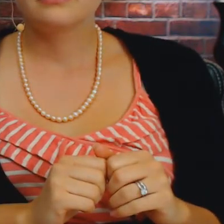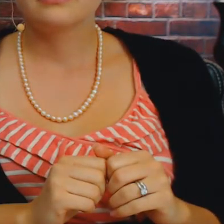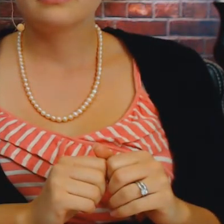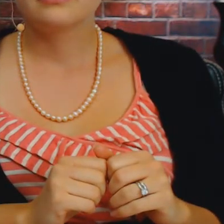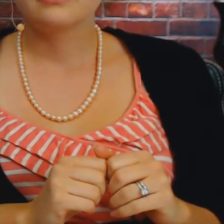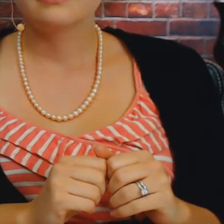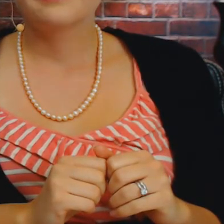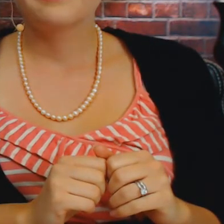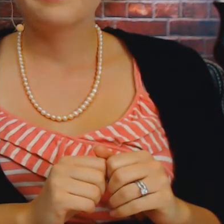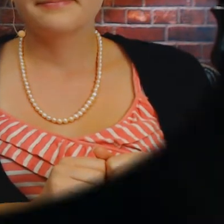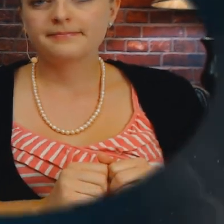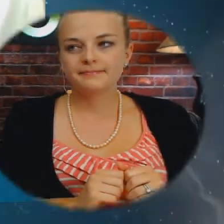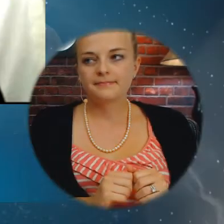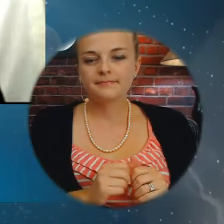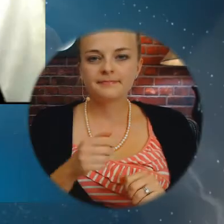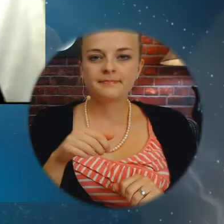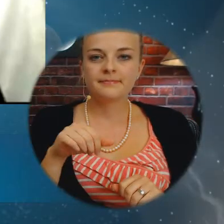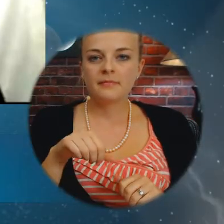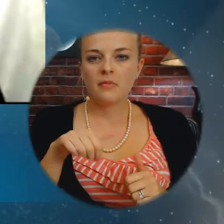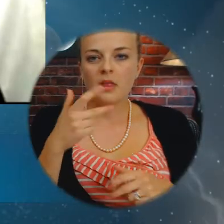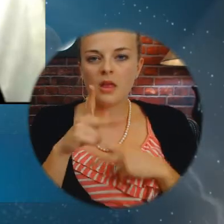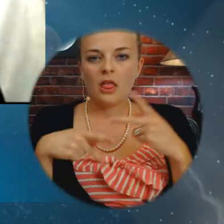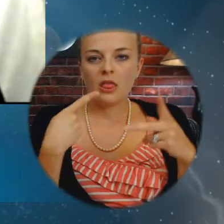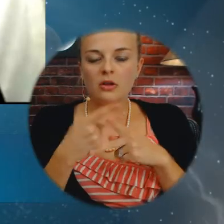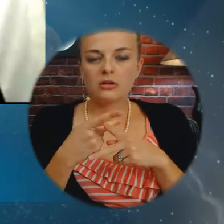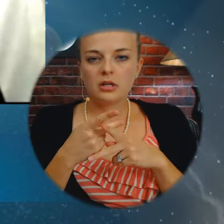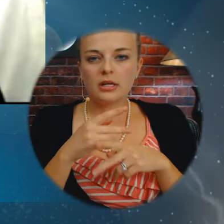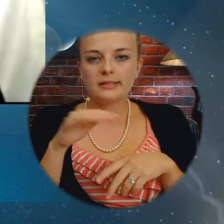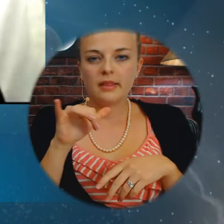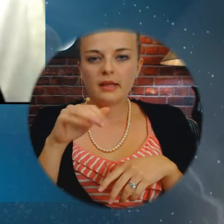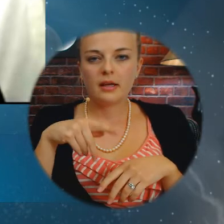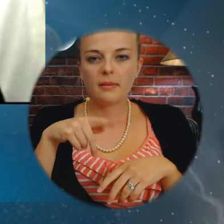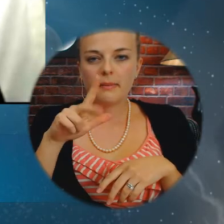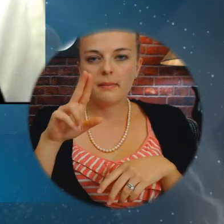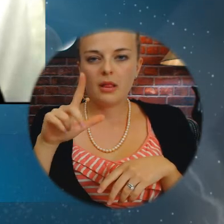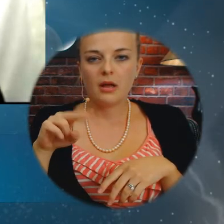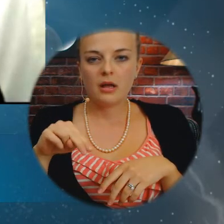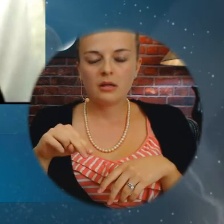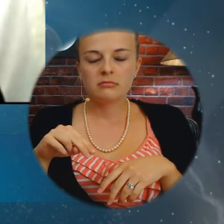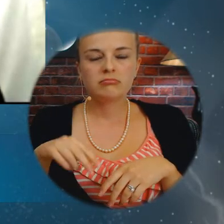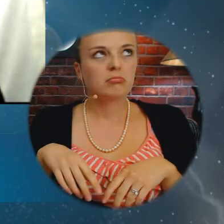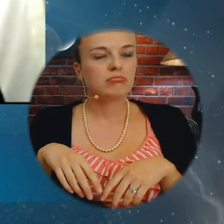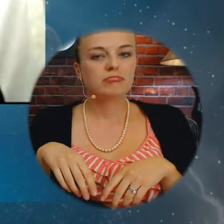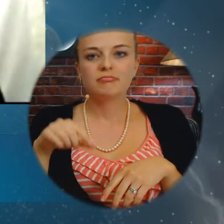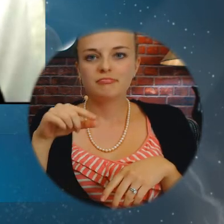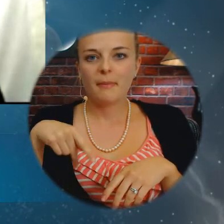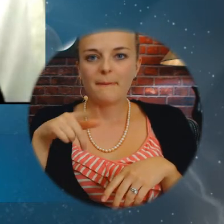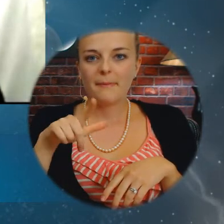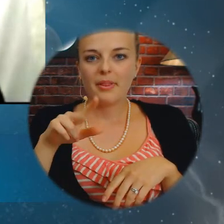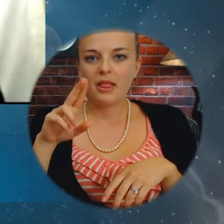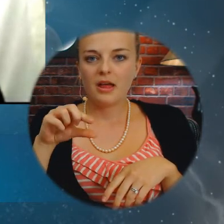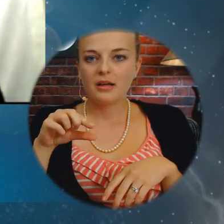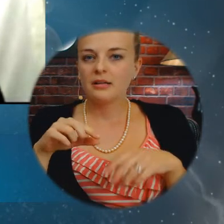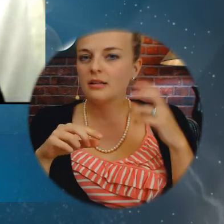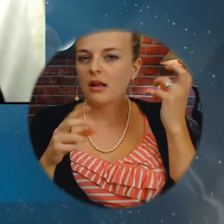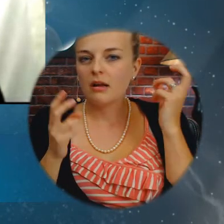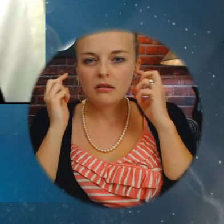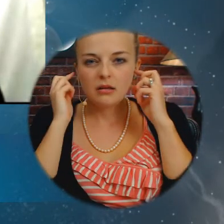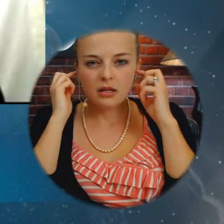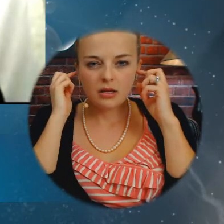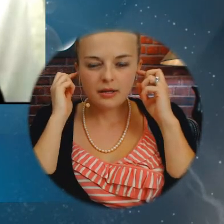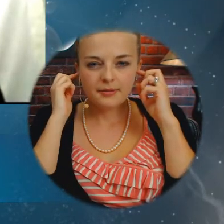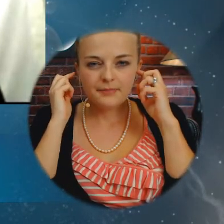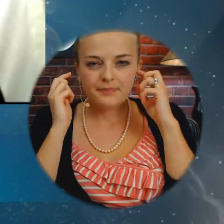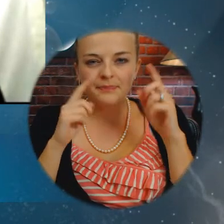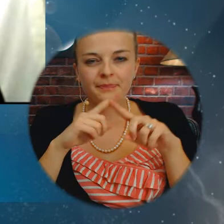custom products, they would actually go in the ear, it'd feel like it'd be like an ear plug. We'd even put like little air holes in them, like vents, to give that